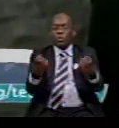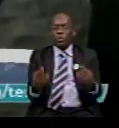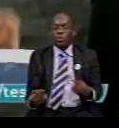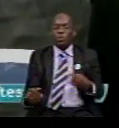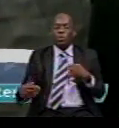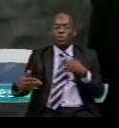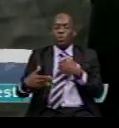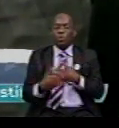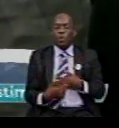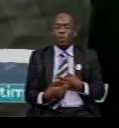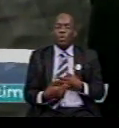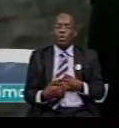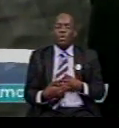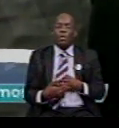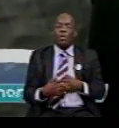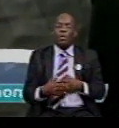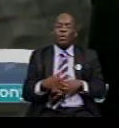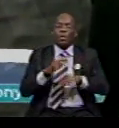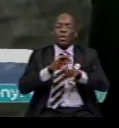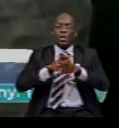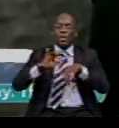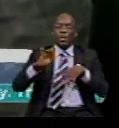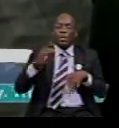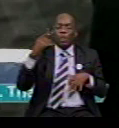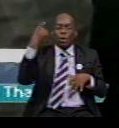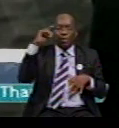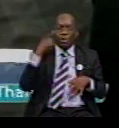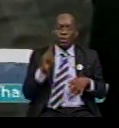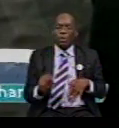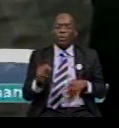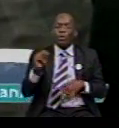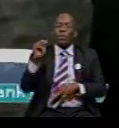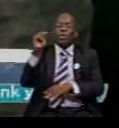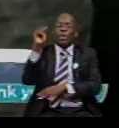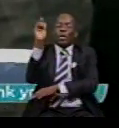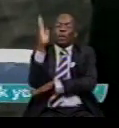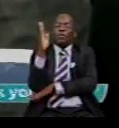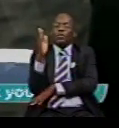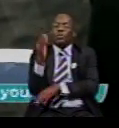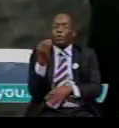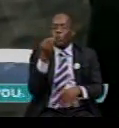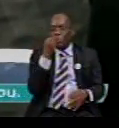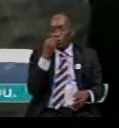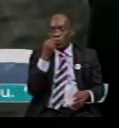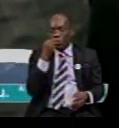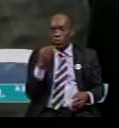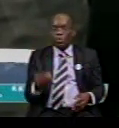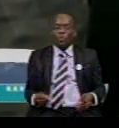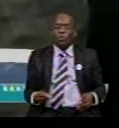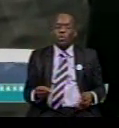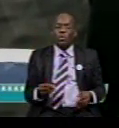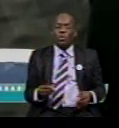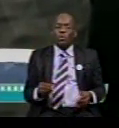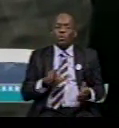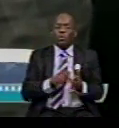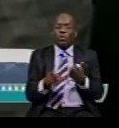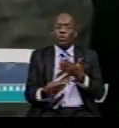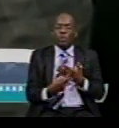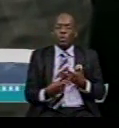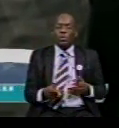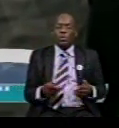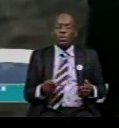the lunch hour fellowship. But tomorrow, if you have just given your life to Jesus Christ, under